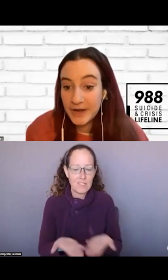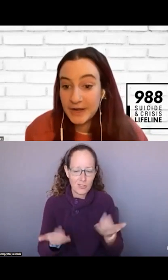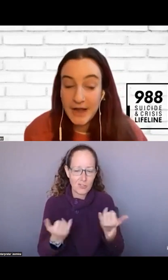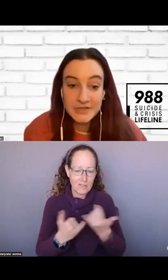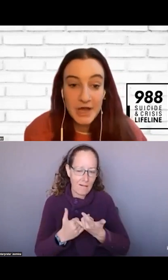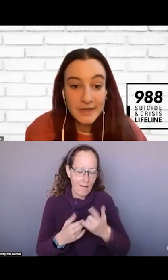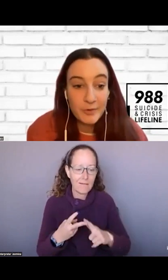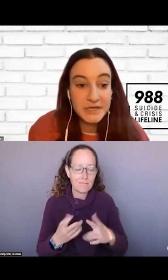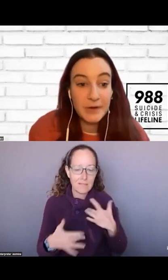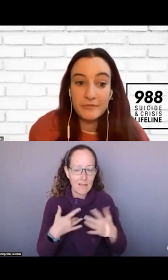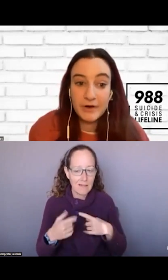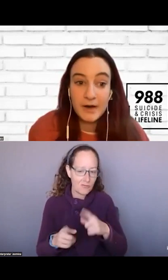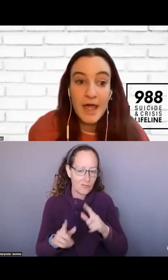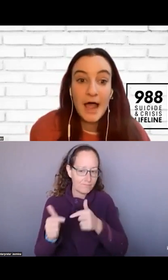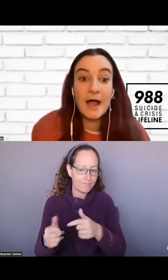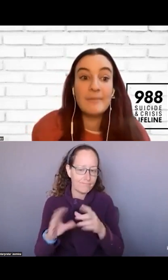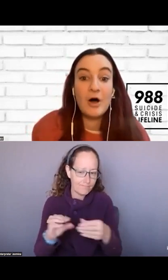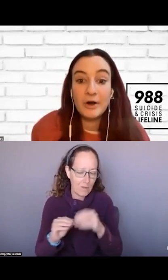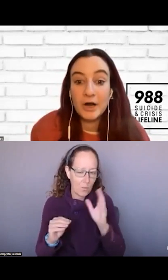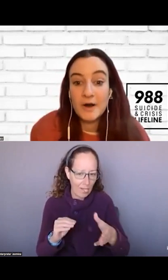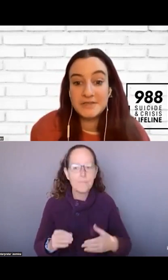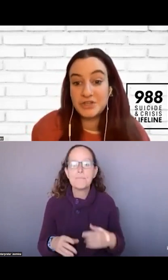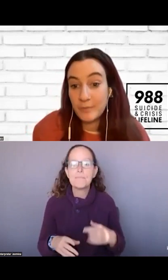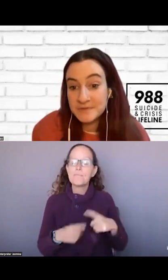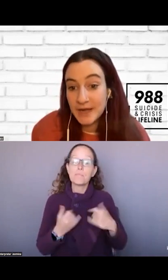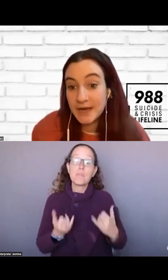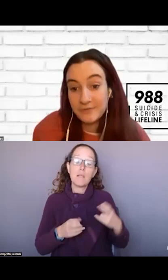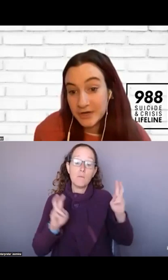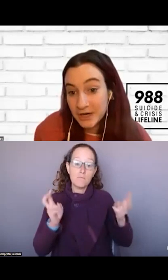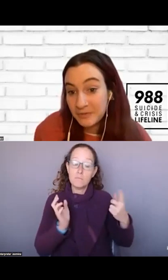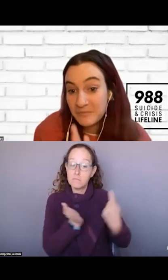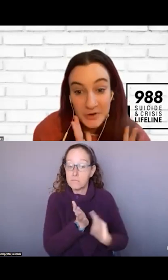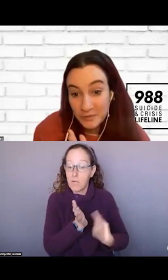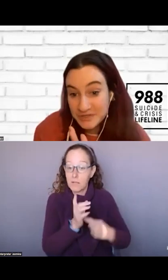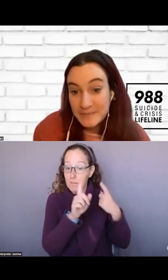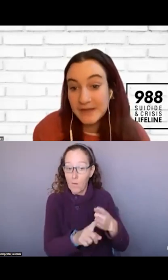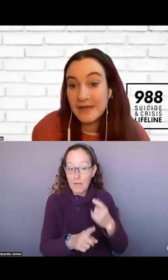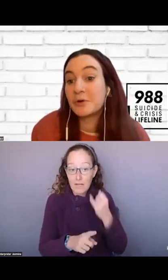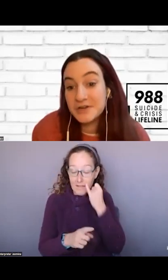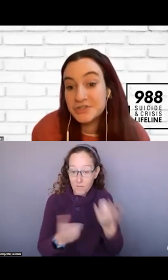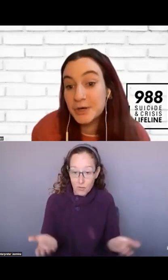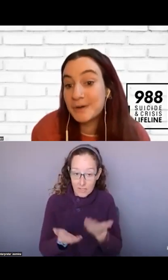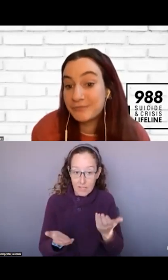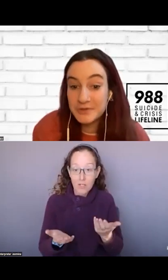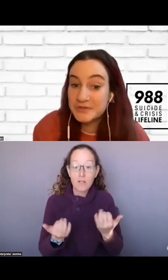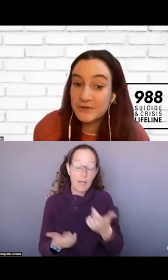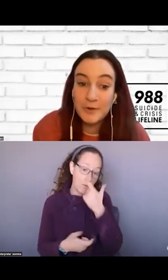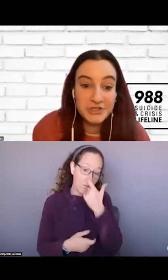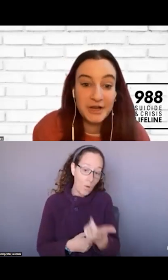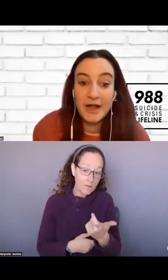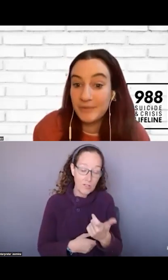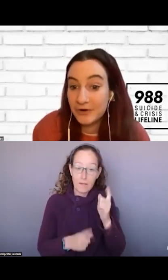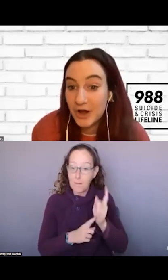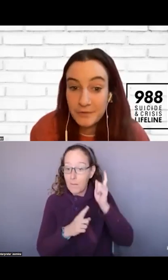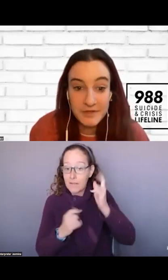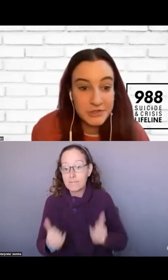another quick talking point to go over on our Crisis Jam website. If you're here, you're seeing me live, you're registered. But for those of you